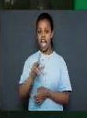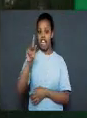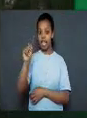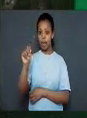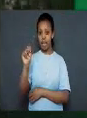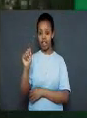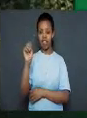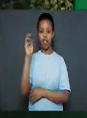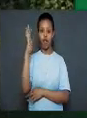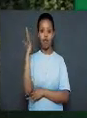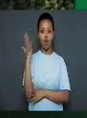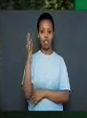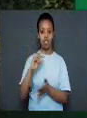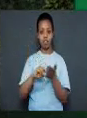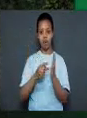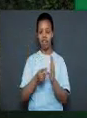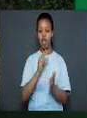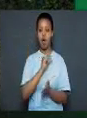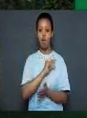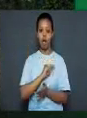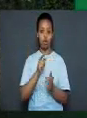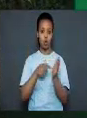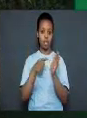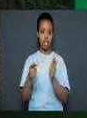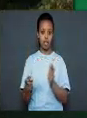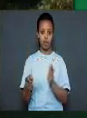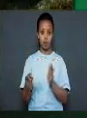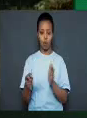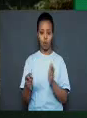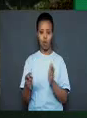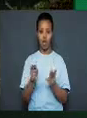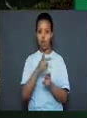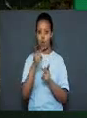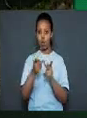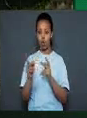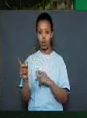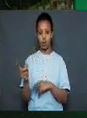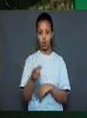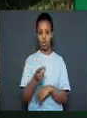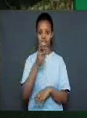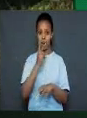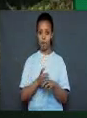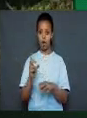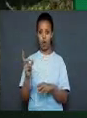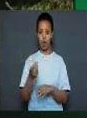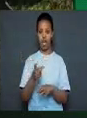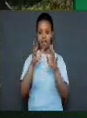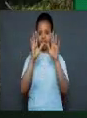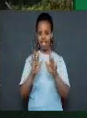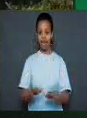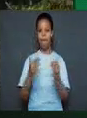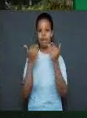Temperate forests are characterized as areas with high levels of